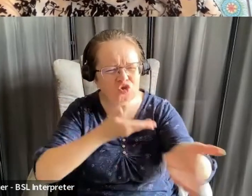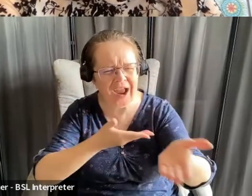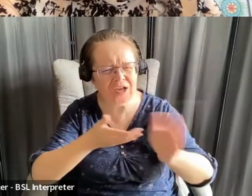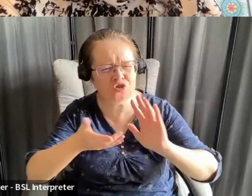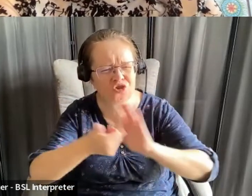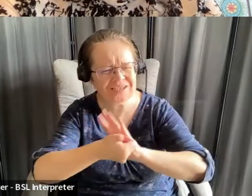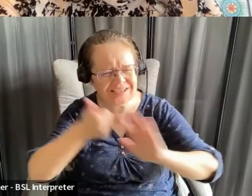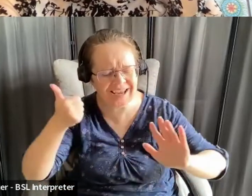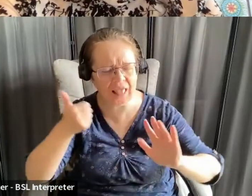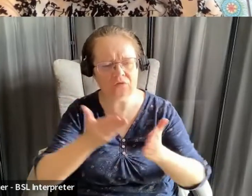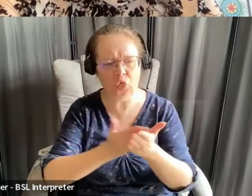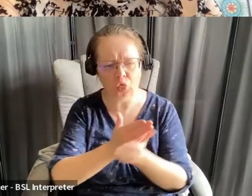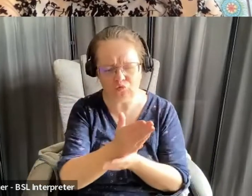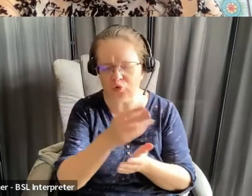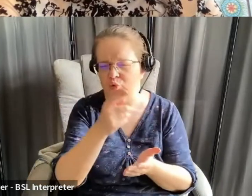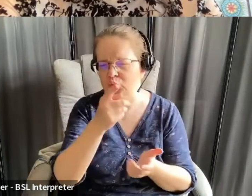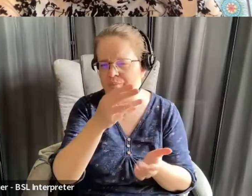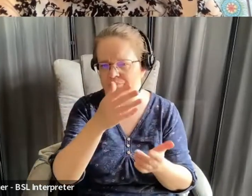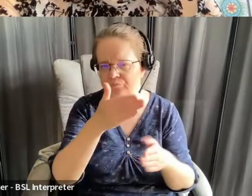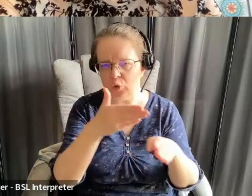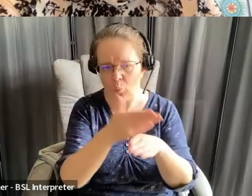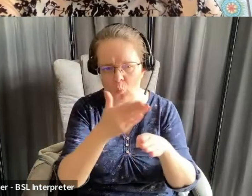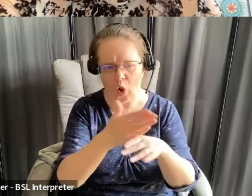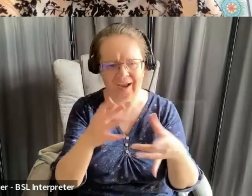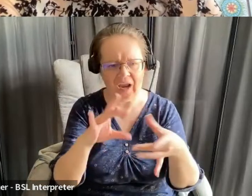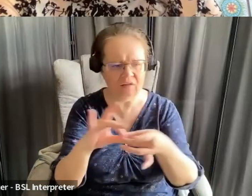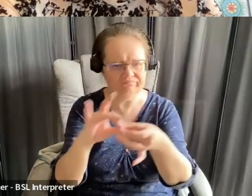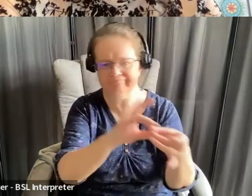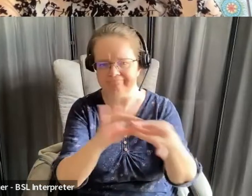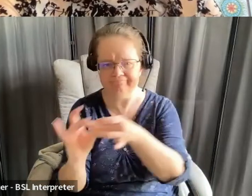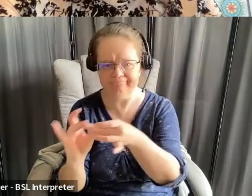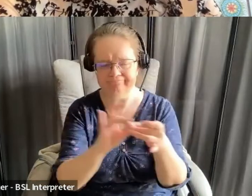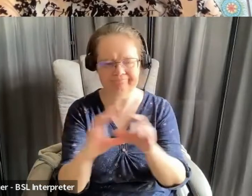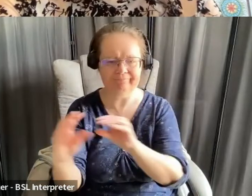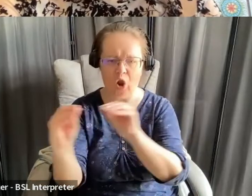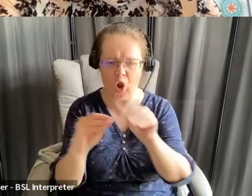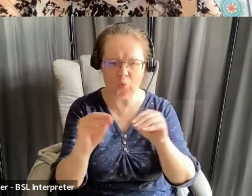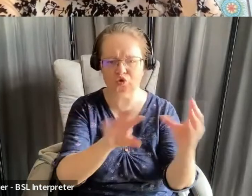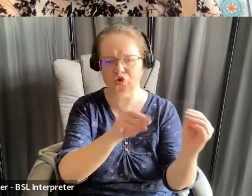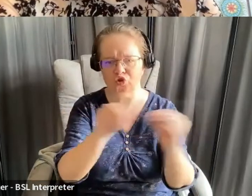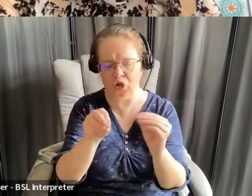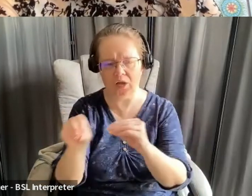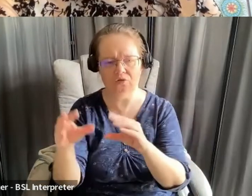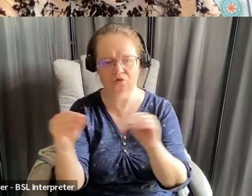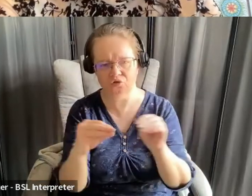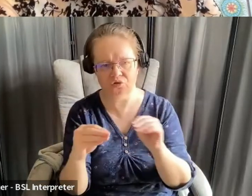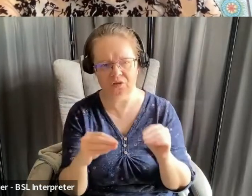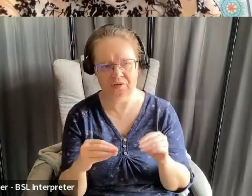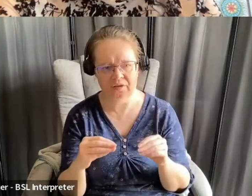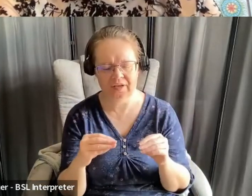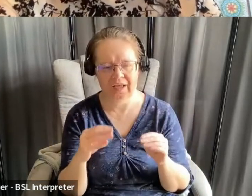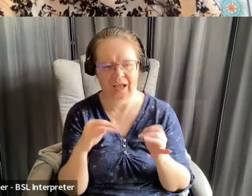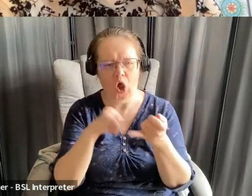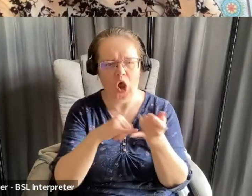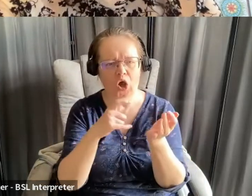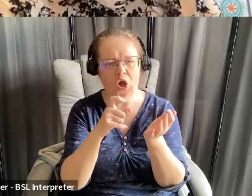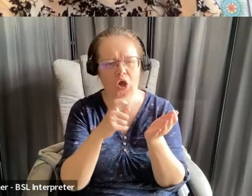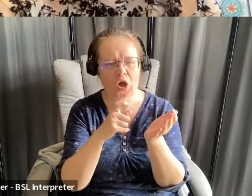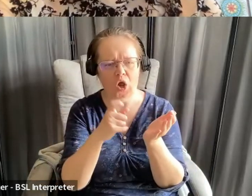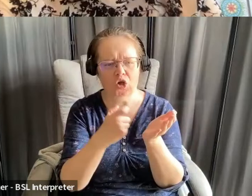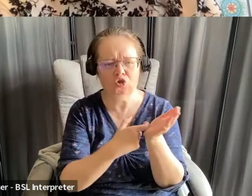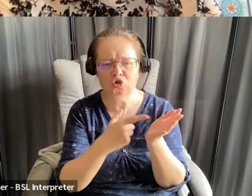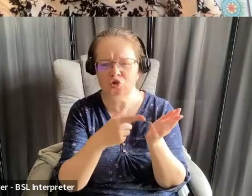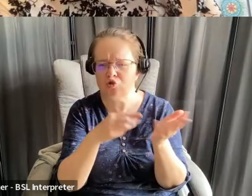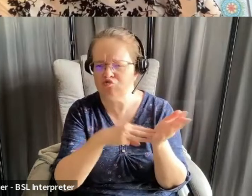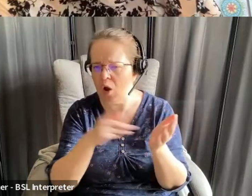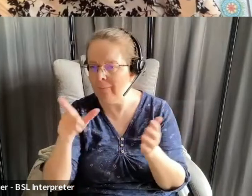skills through working with each other, doing some coaching on Scrum. I'm not too sure if Charles is out there,